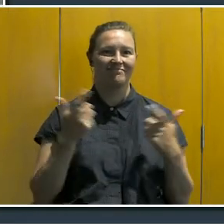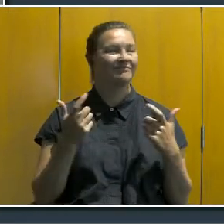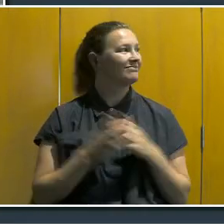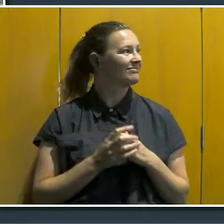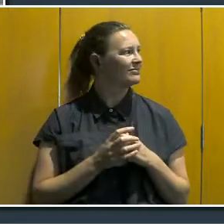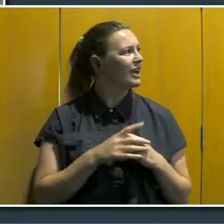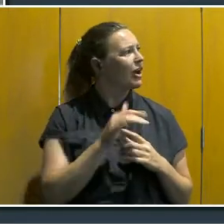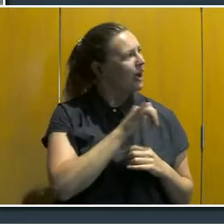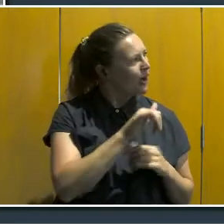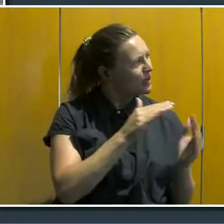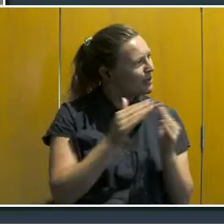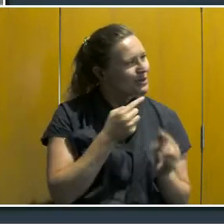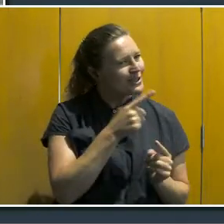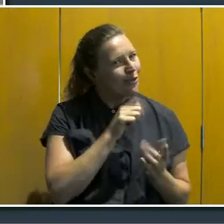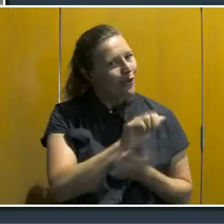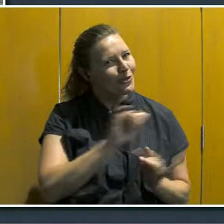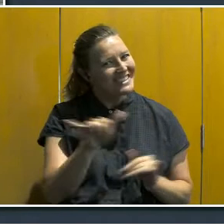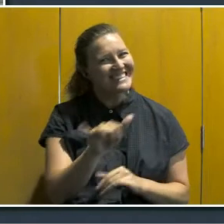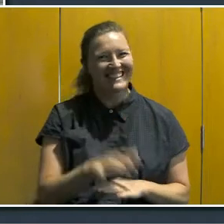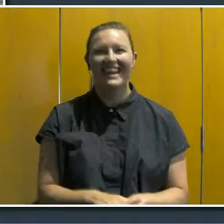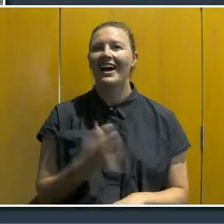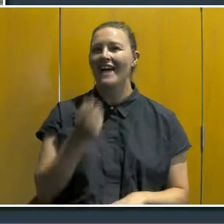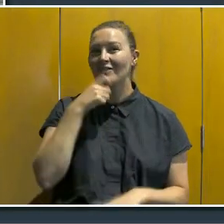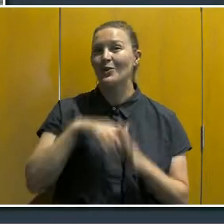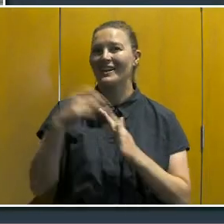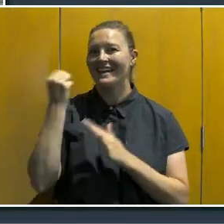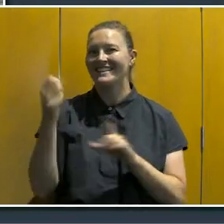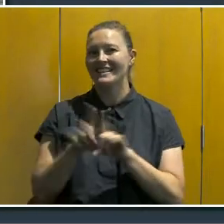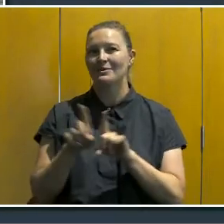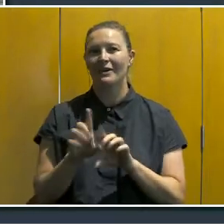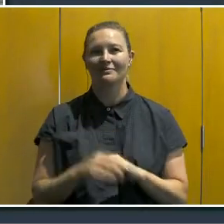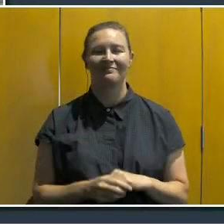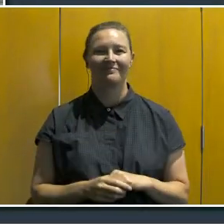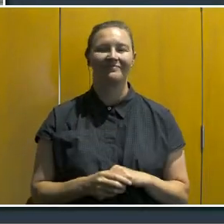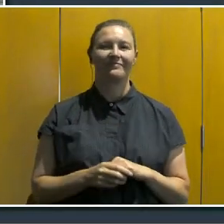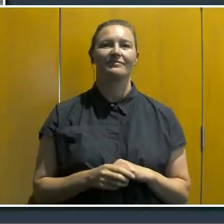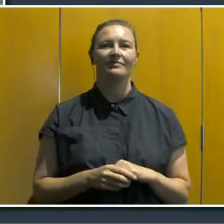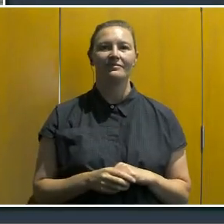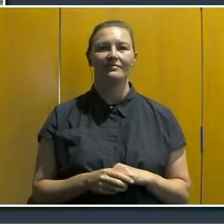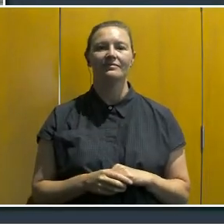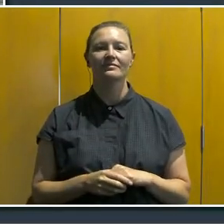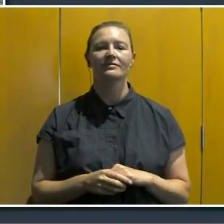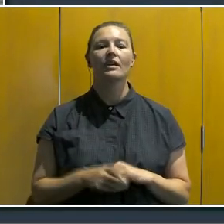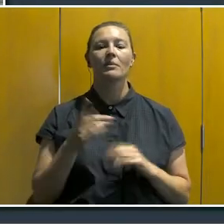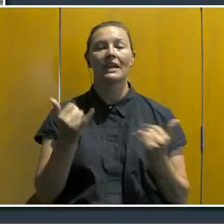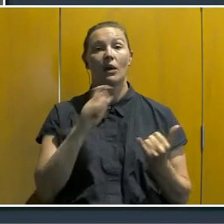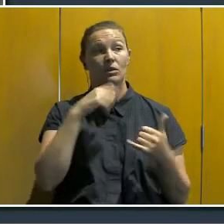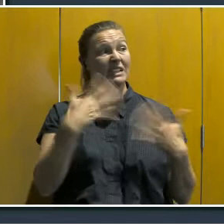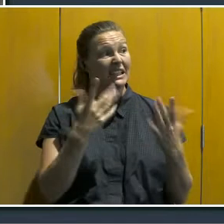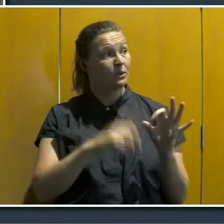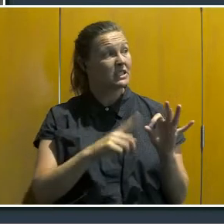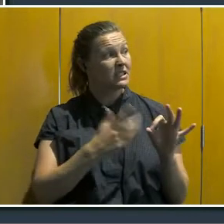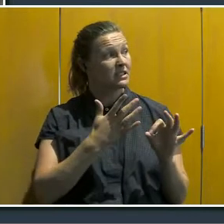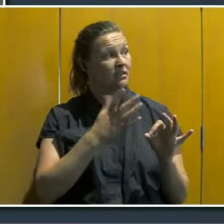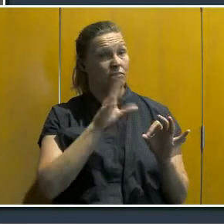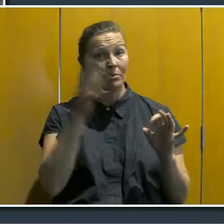List those properties again. I've got a couple in Hastings as well. I will now open up for any questions